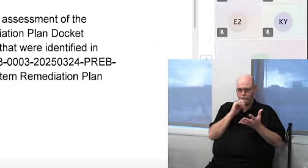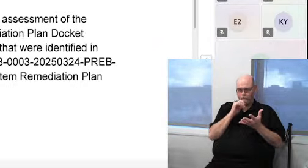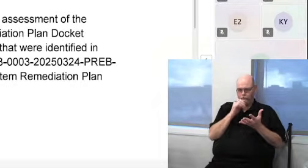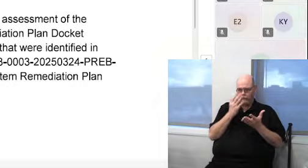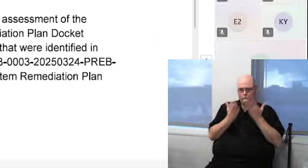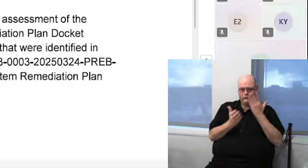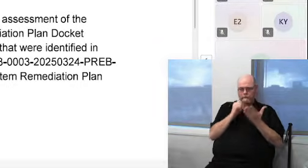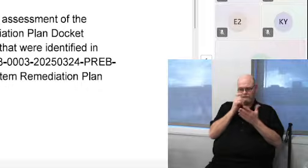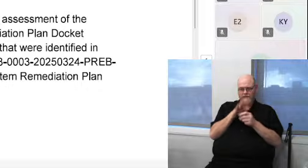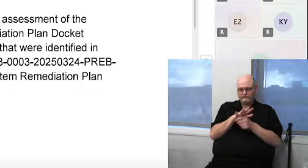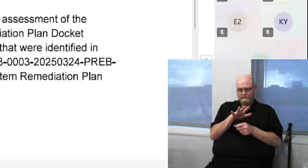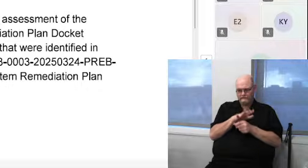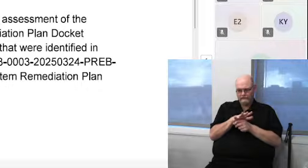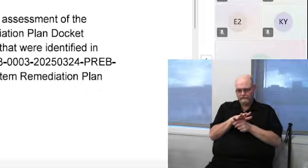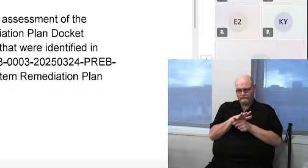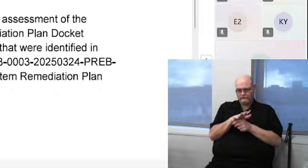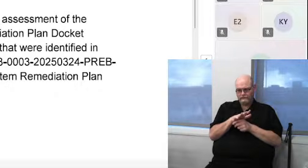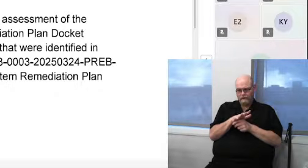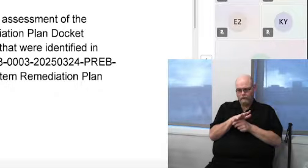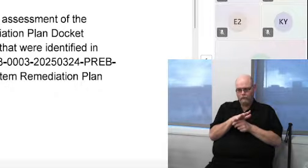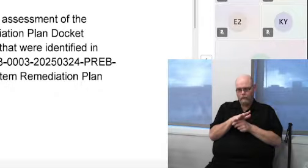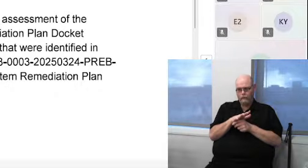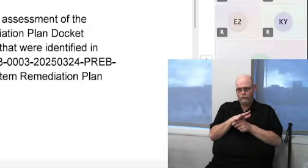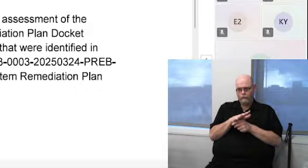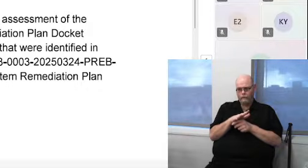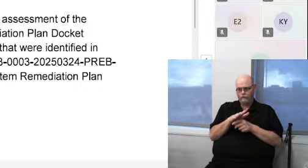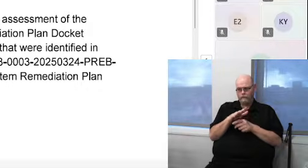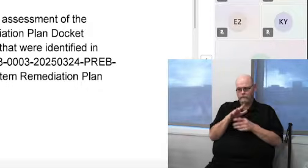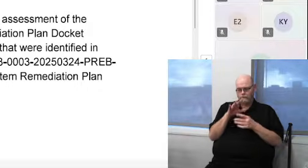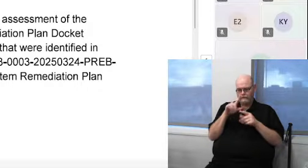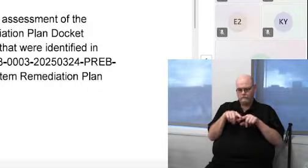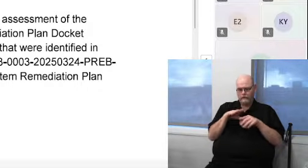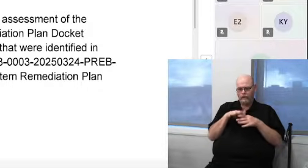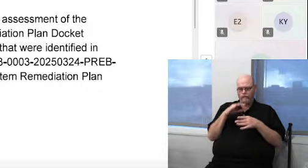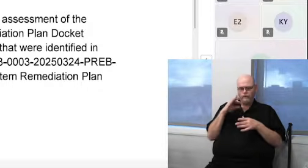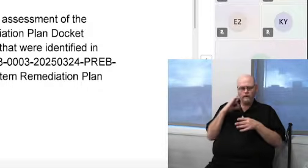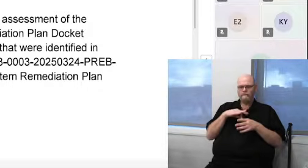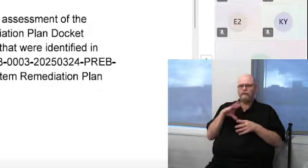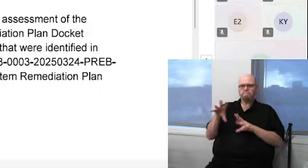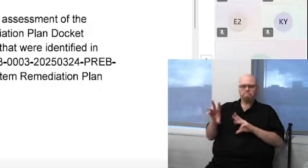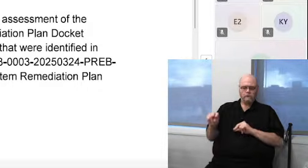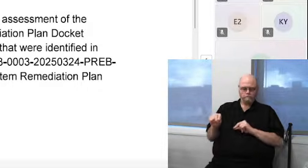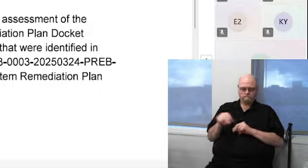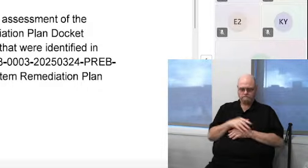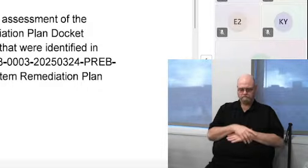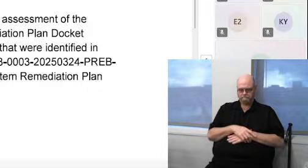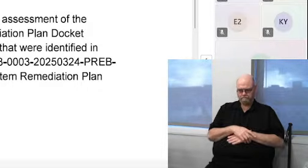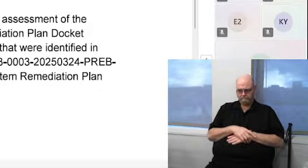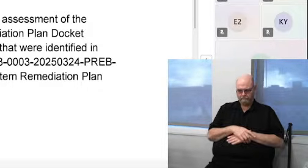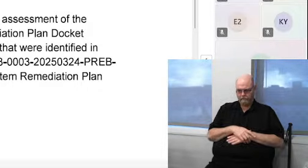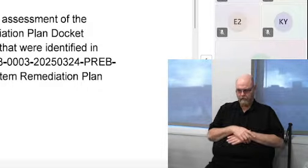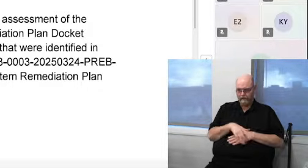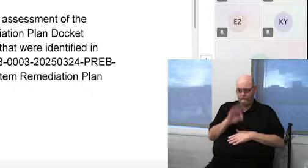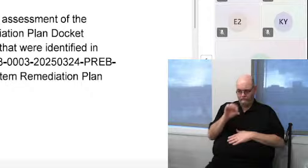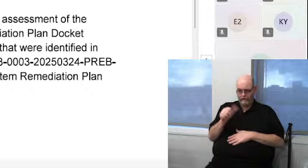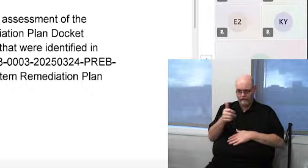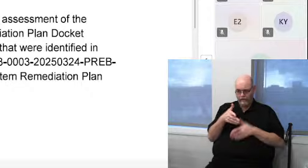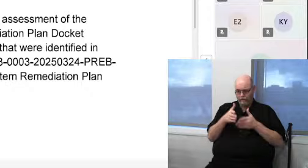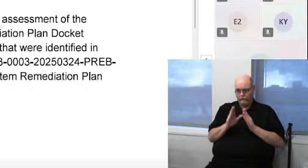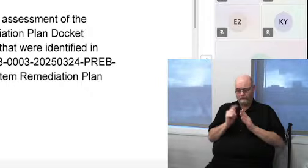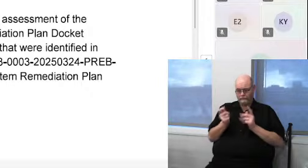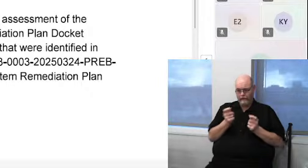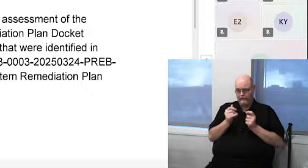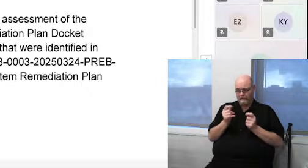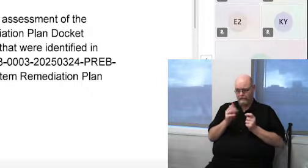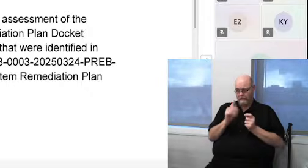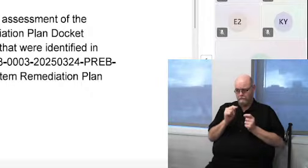The fact that the context might have been insufficient will go to the usefulness of the conversation that occurred. Let's go to your next. The answer is no. If you can find